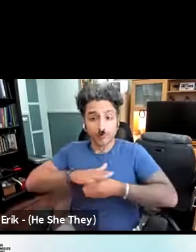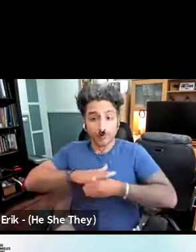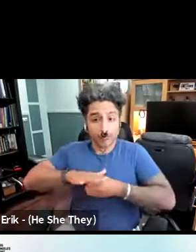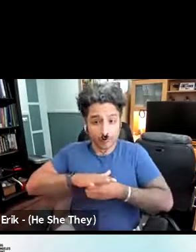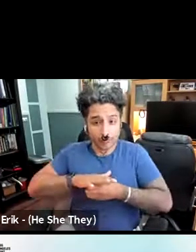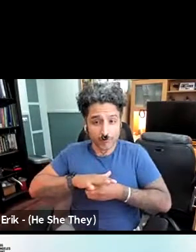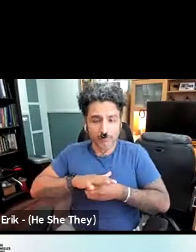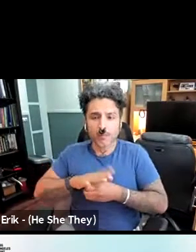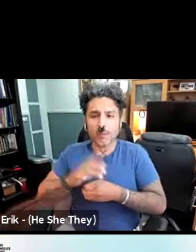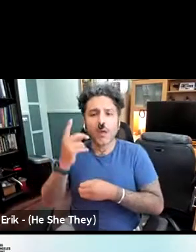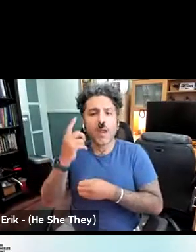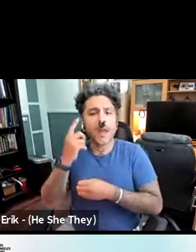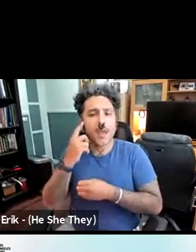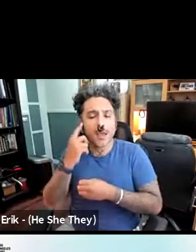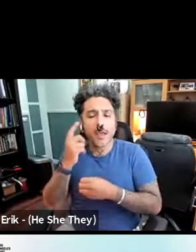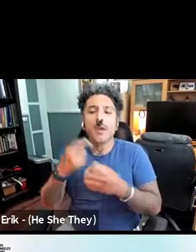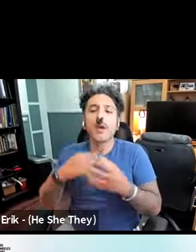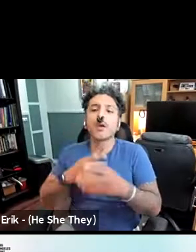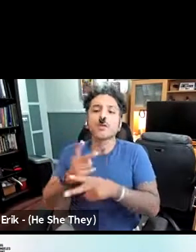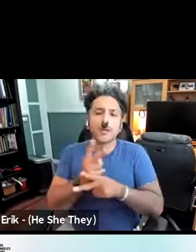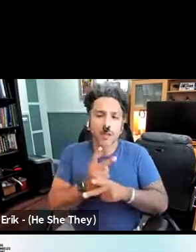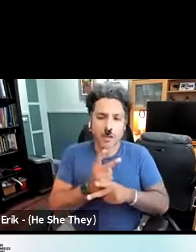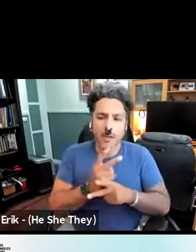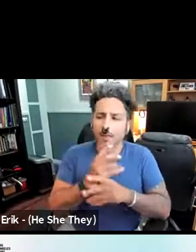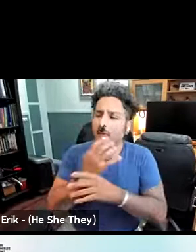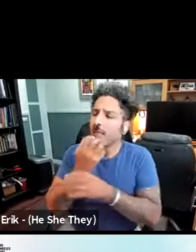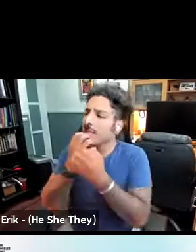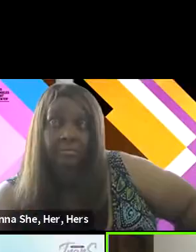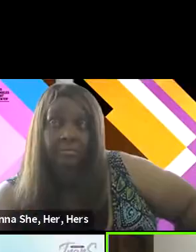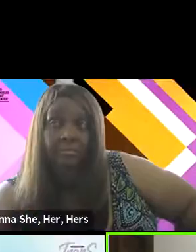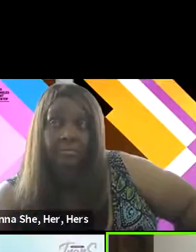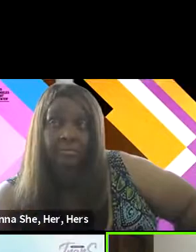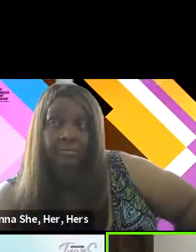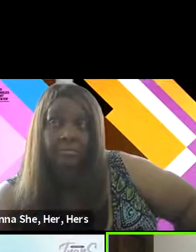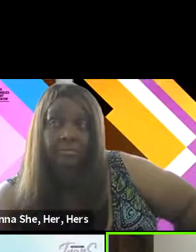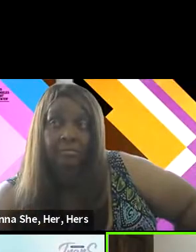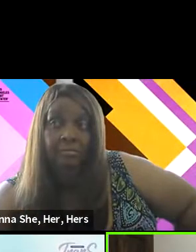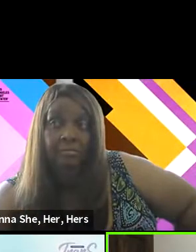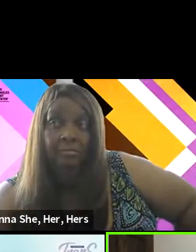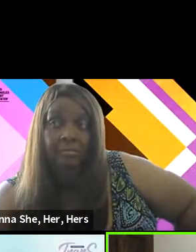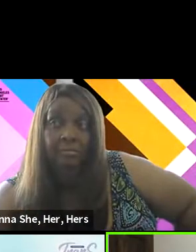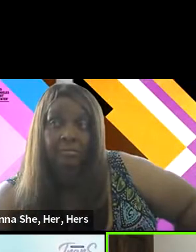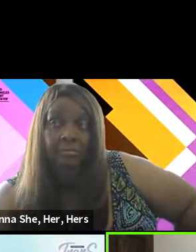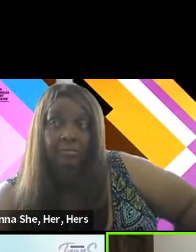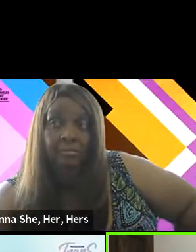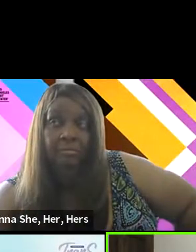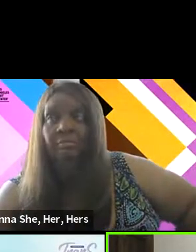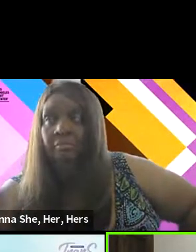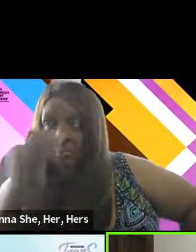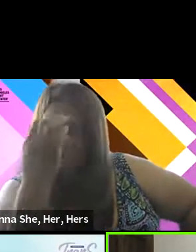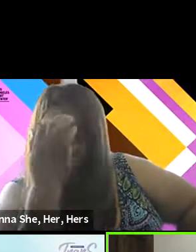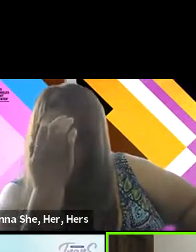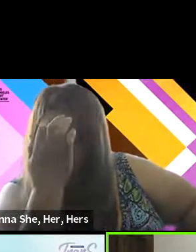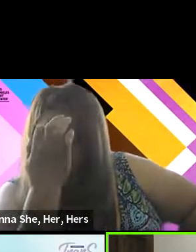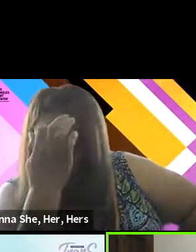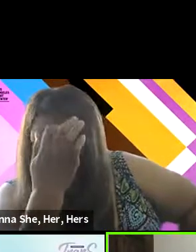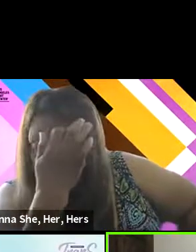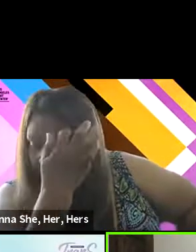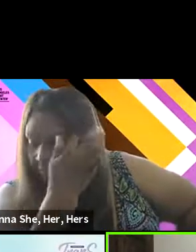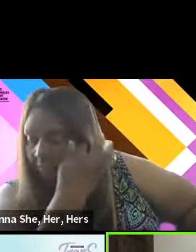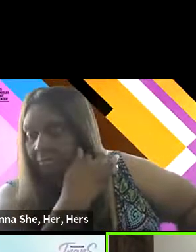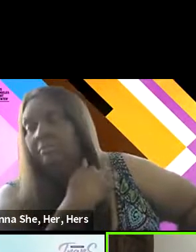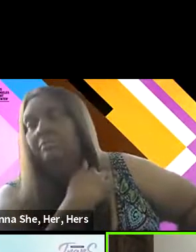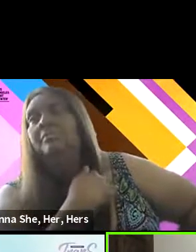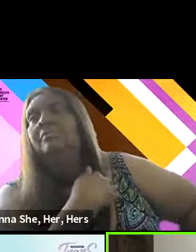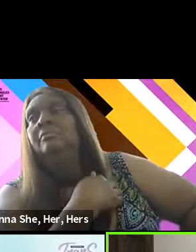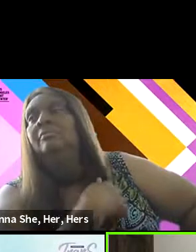caring for one another, I hear love. I hear, love is the highest vibration. And so I love you even when you're not